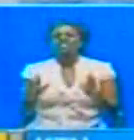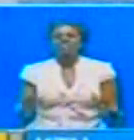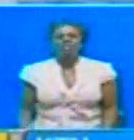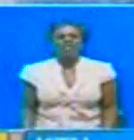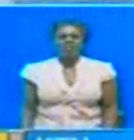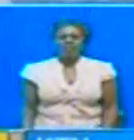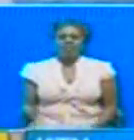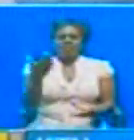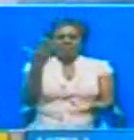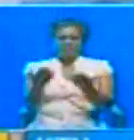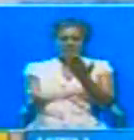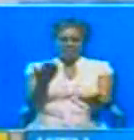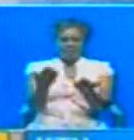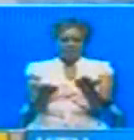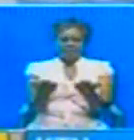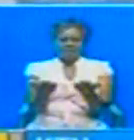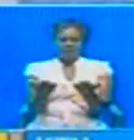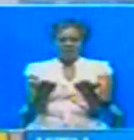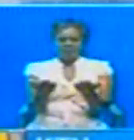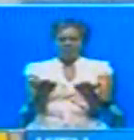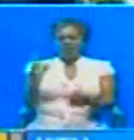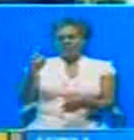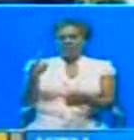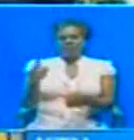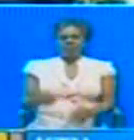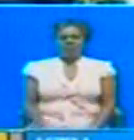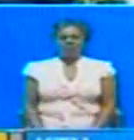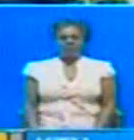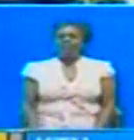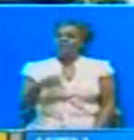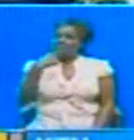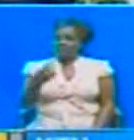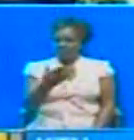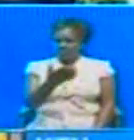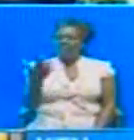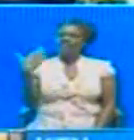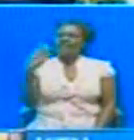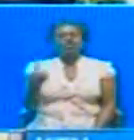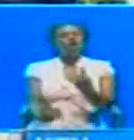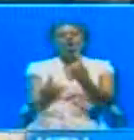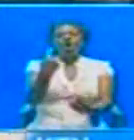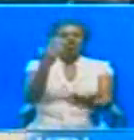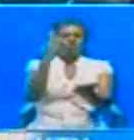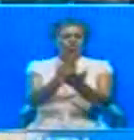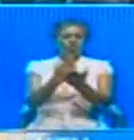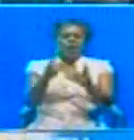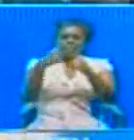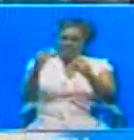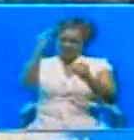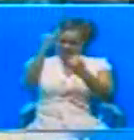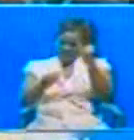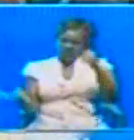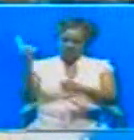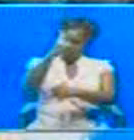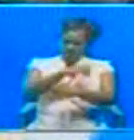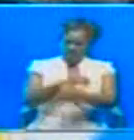It is perhaps... And in the long, I tell you, things are getting hot here. But at the end of the day, what